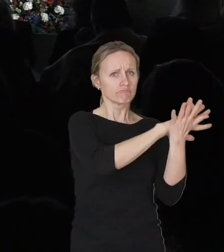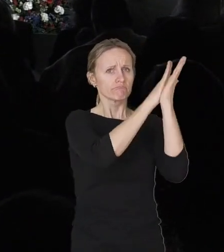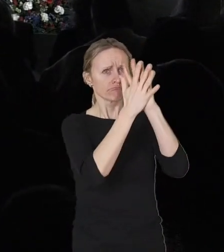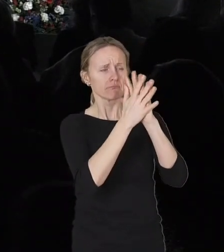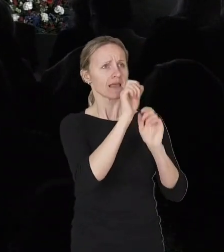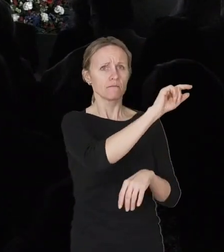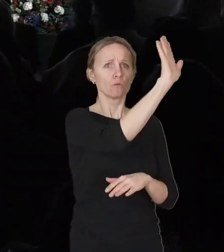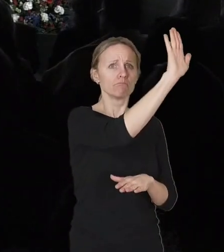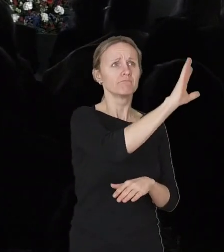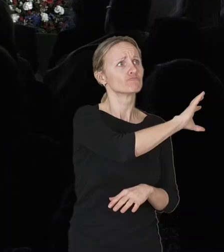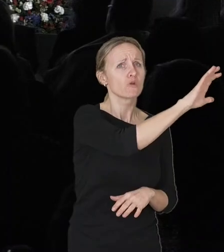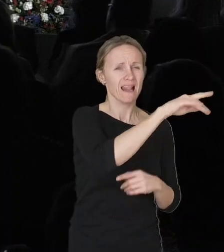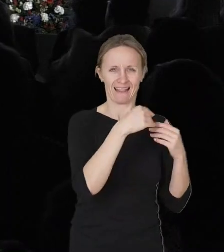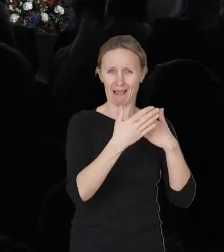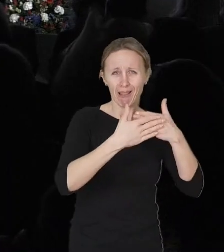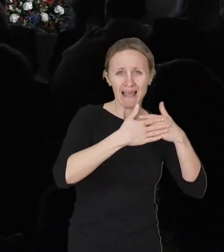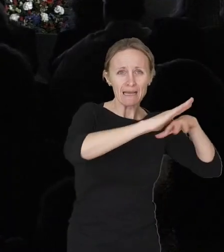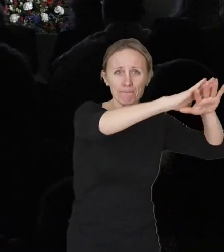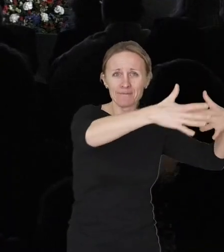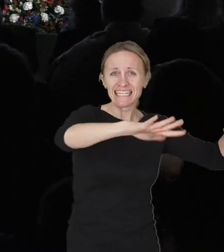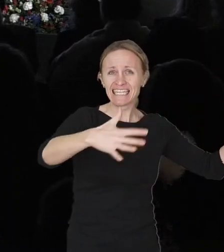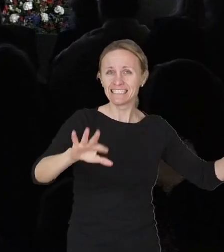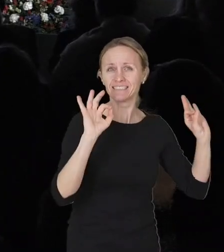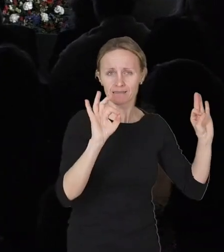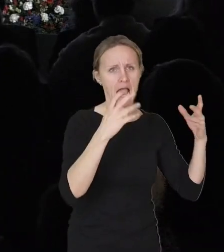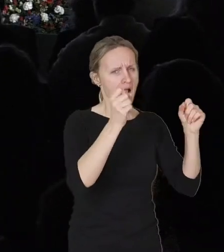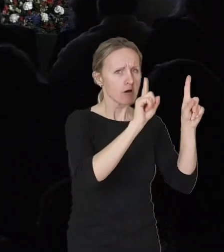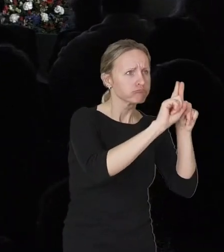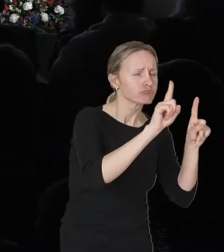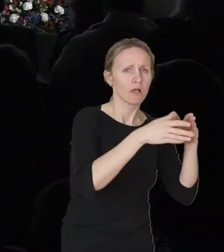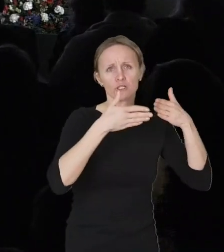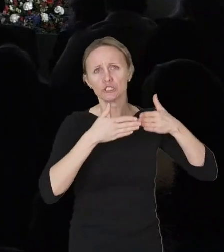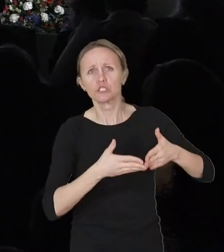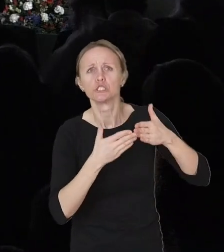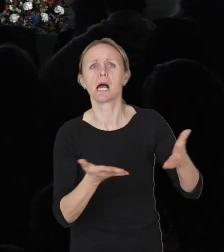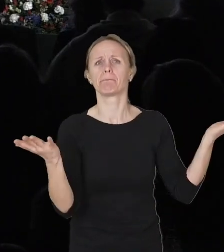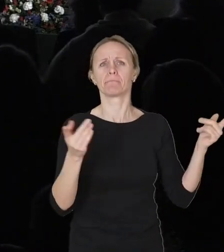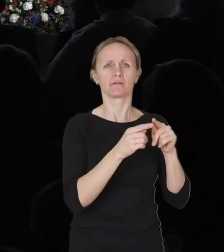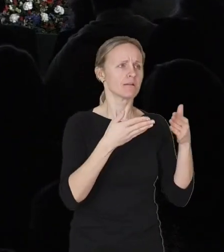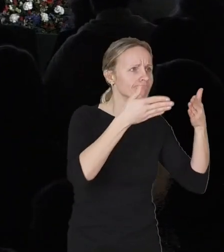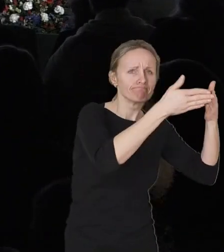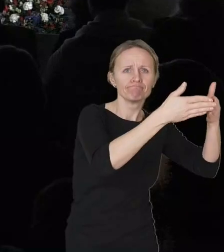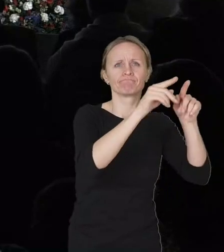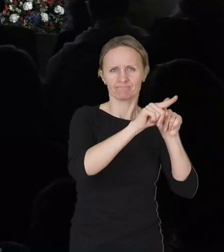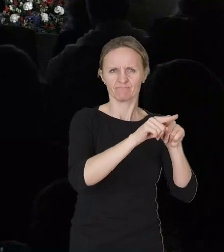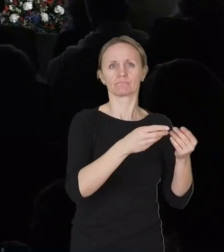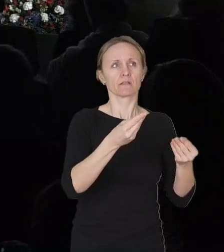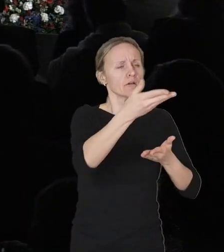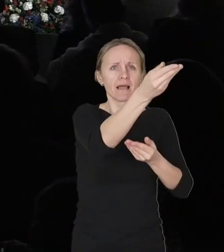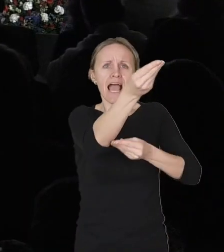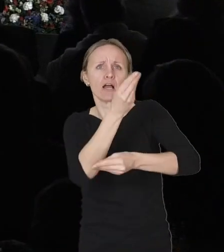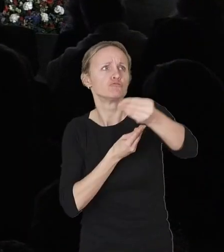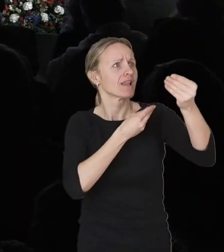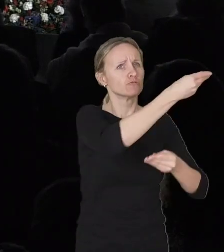ports. You are exposed to globalization and the global flow of goods. How you position this